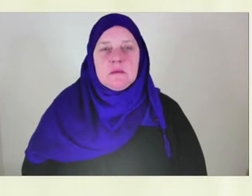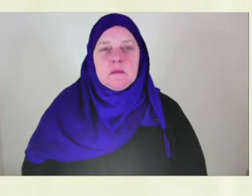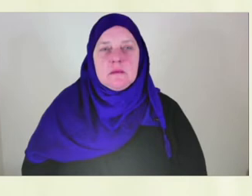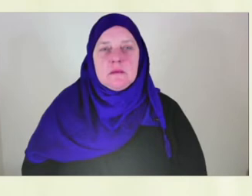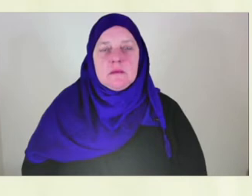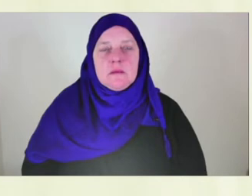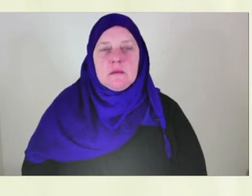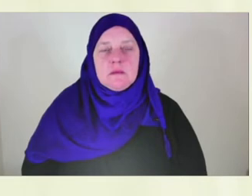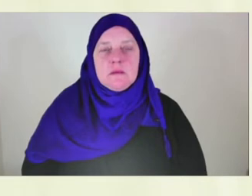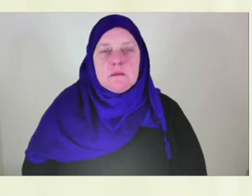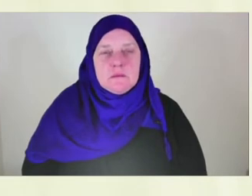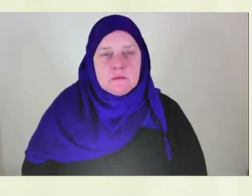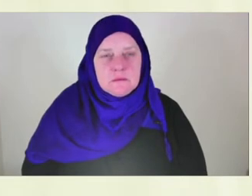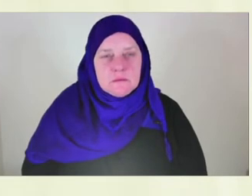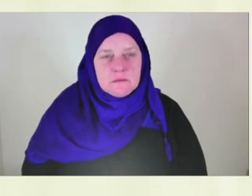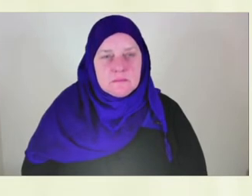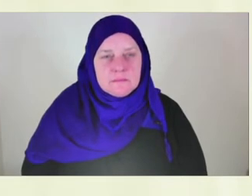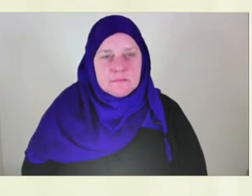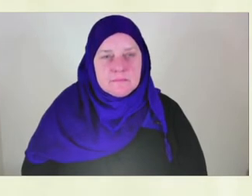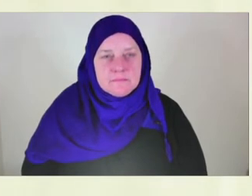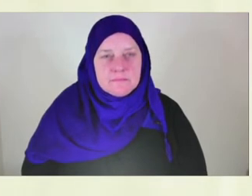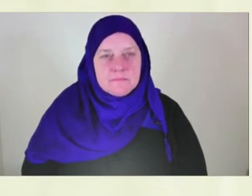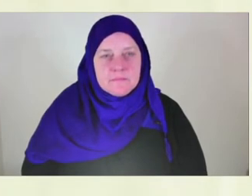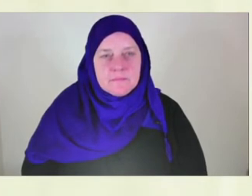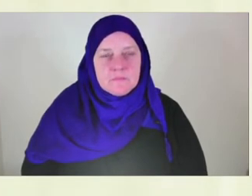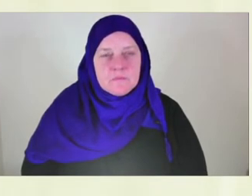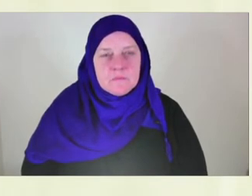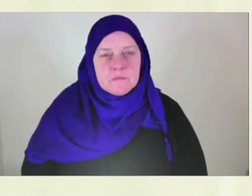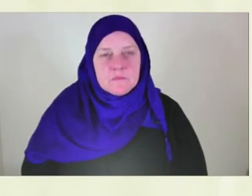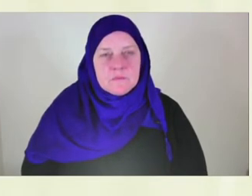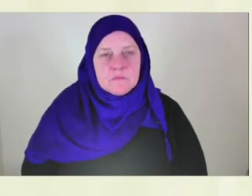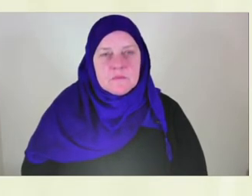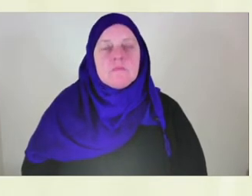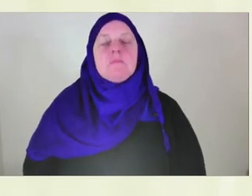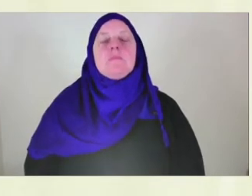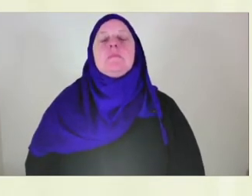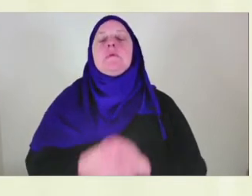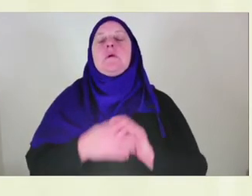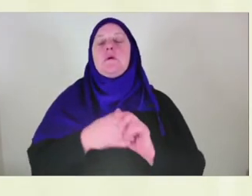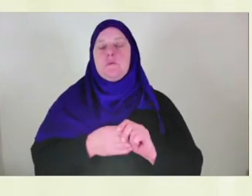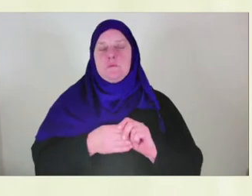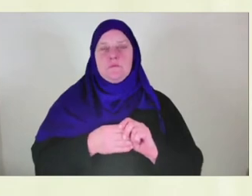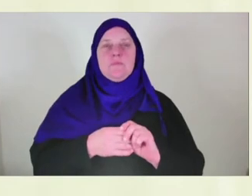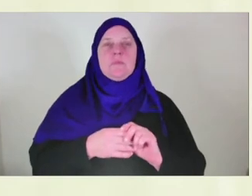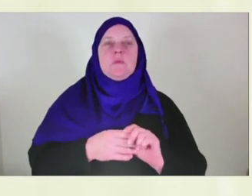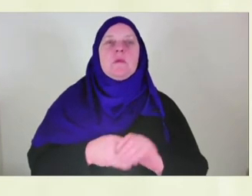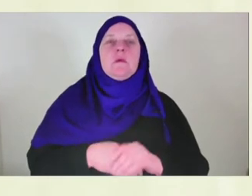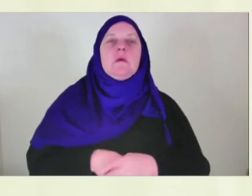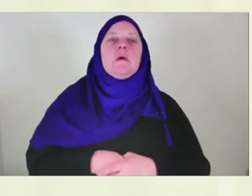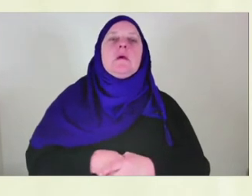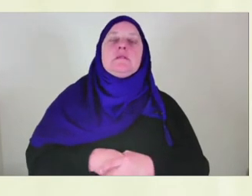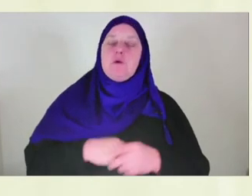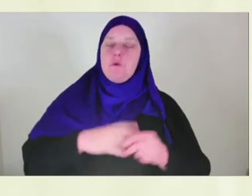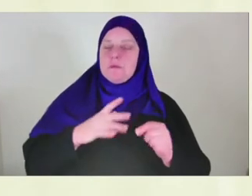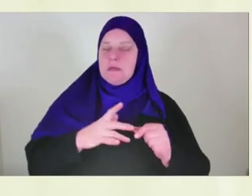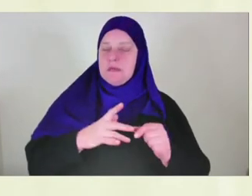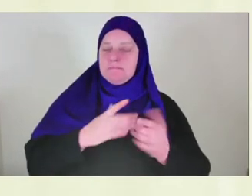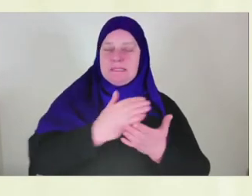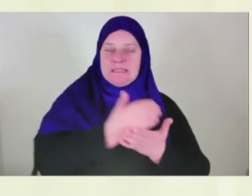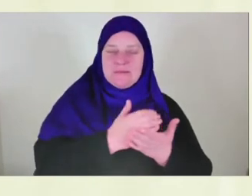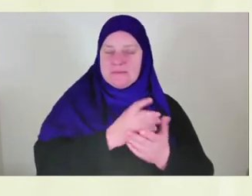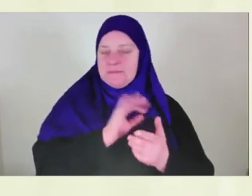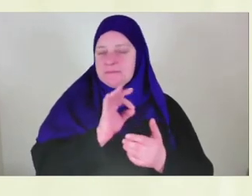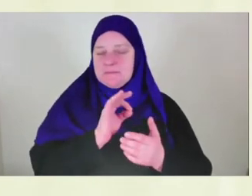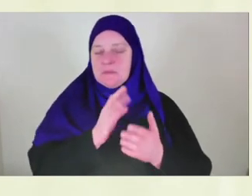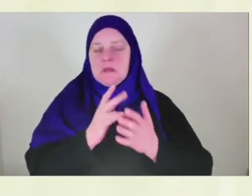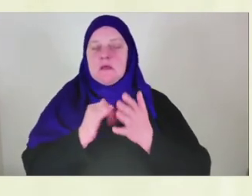It's what's left of the money. See, at the end of your financial year, whatever you have surplus. See, it's what I have surplus.